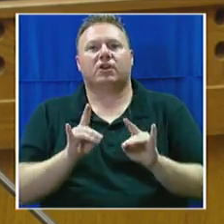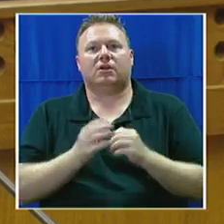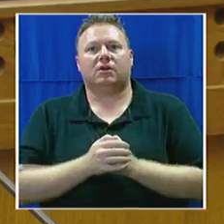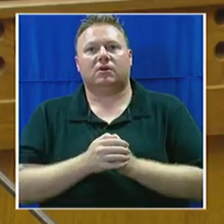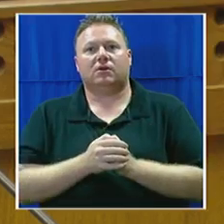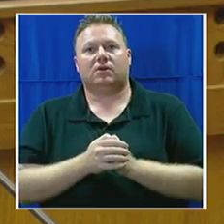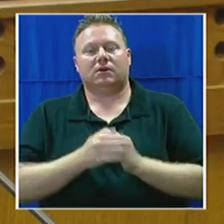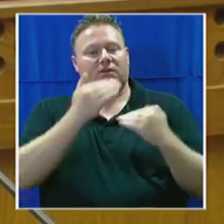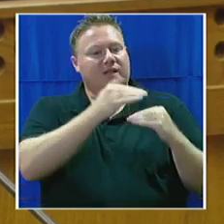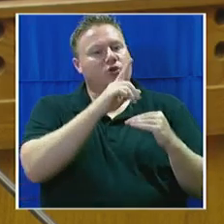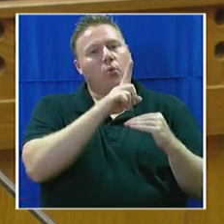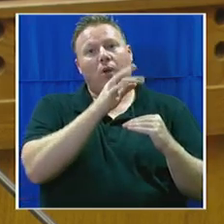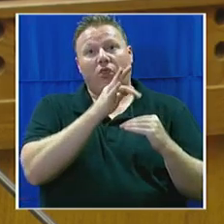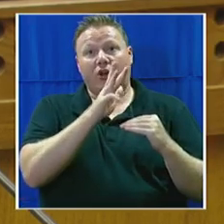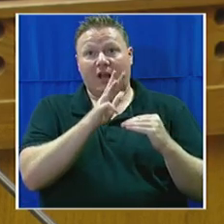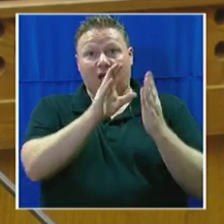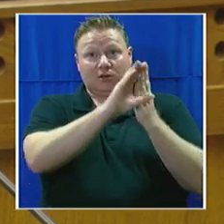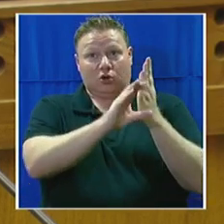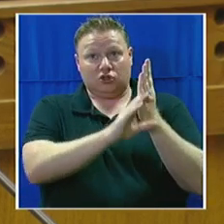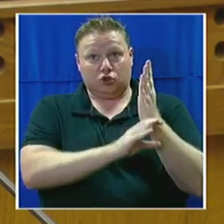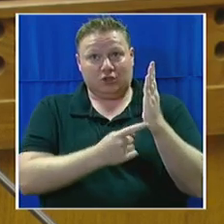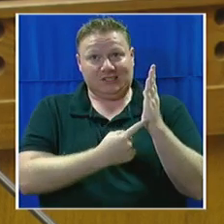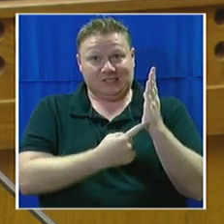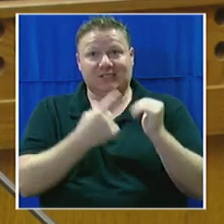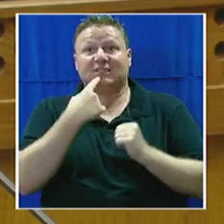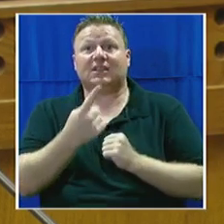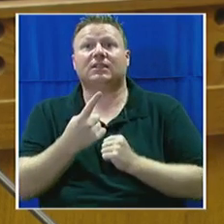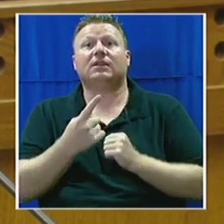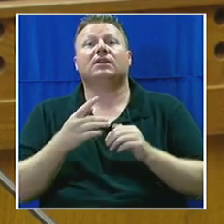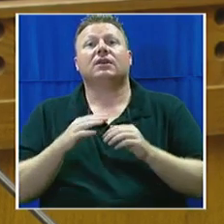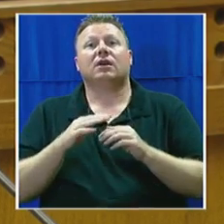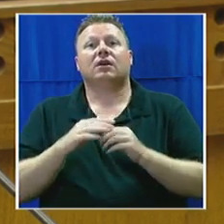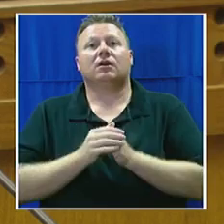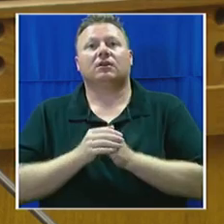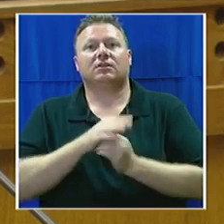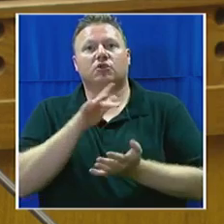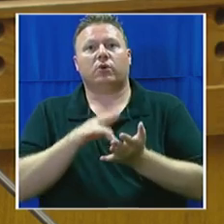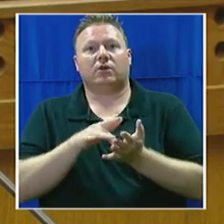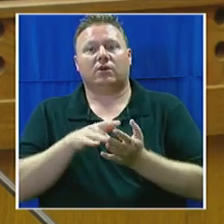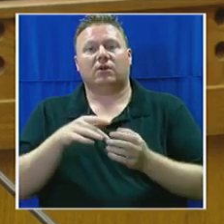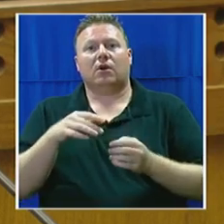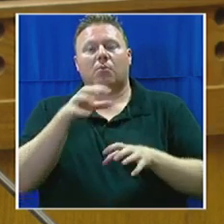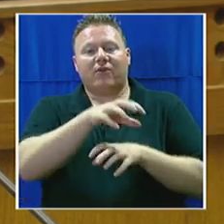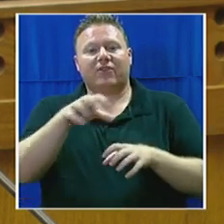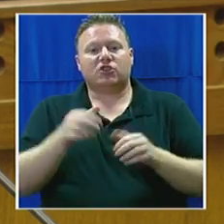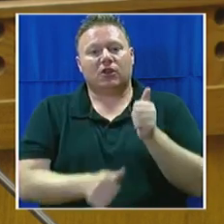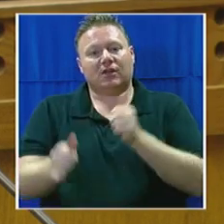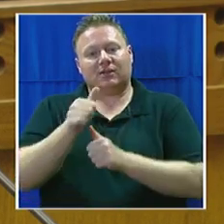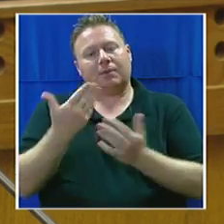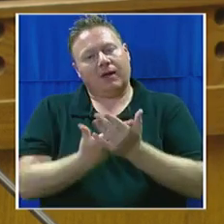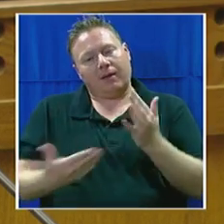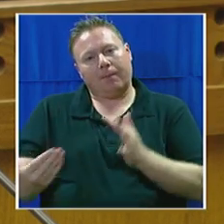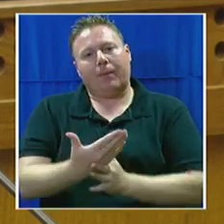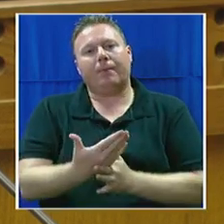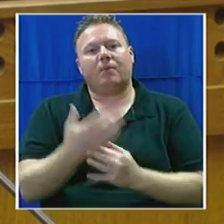Section 139 of the Constitution prescribes the manner and instances on which provincial executive may intervene